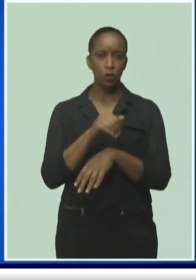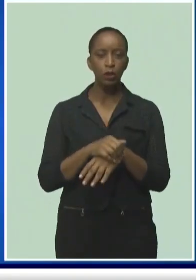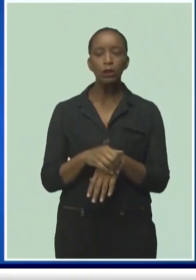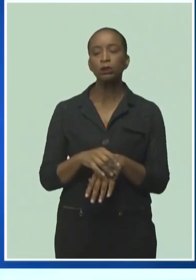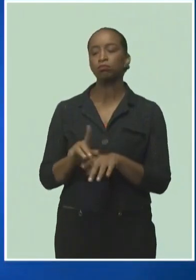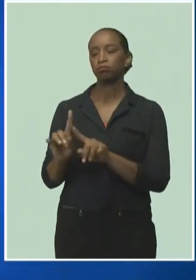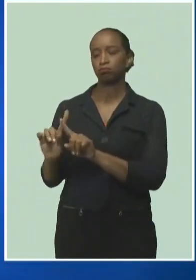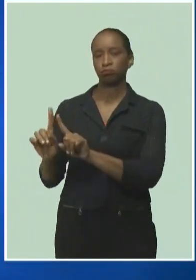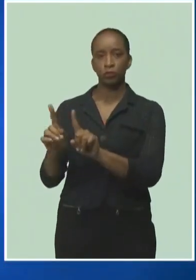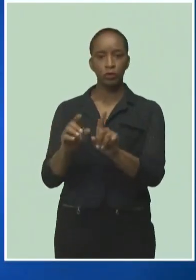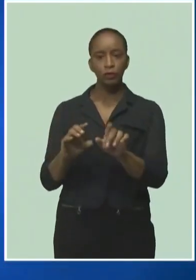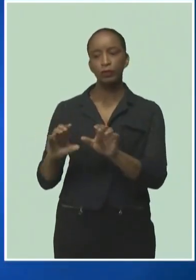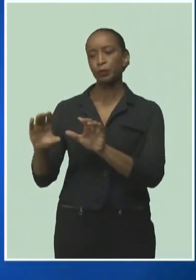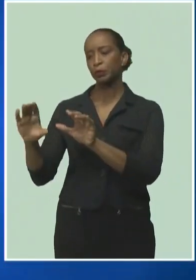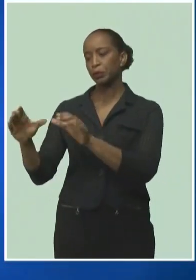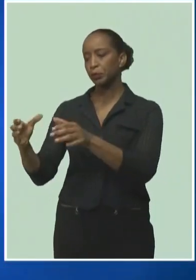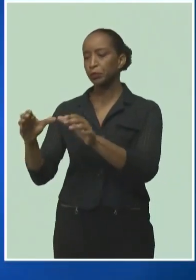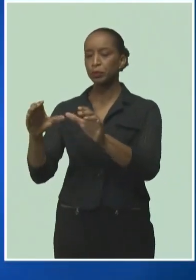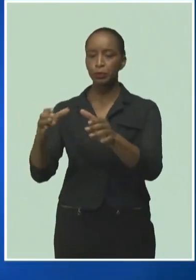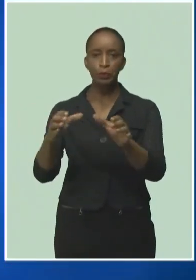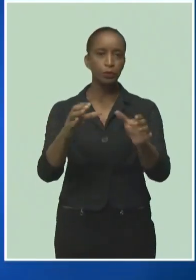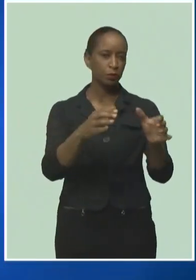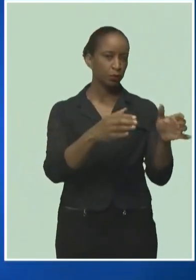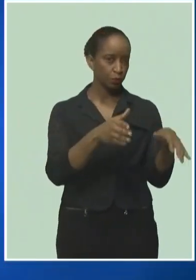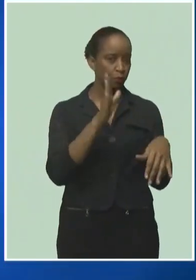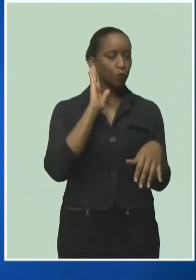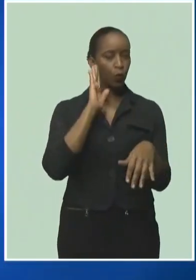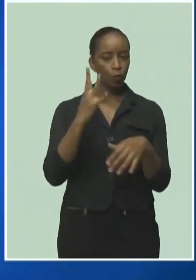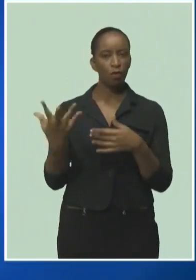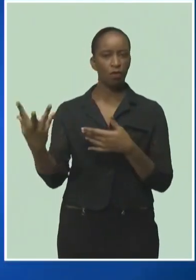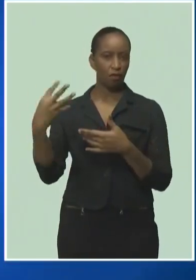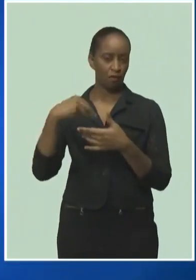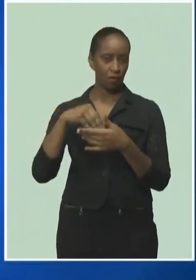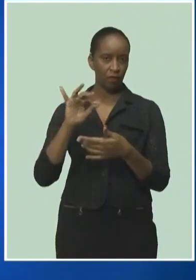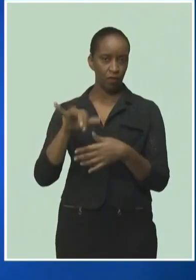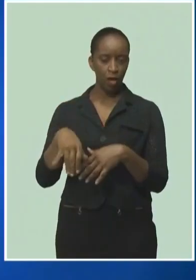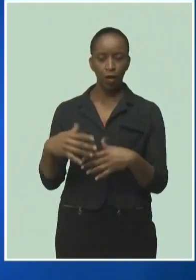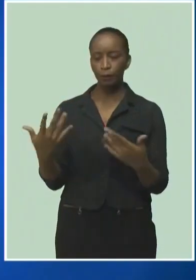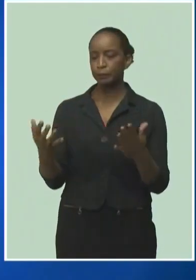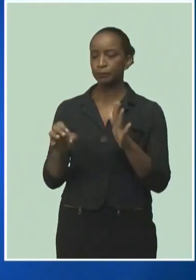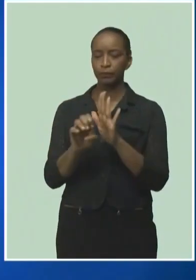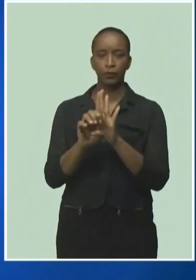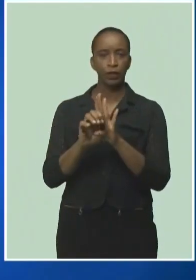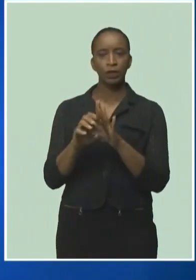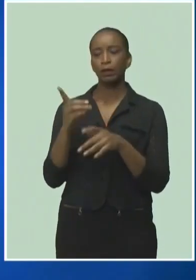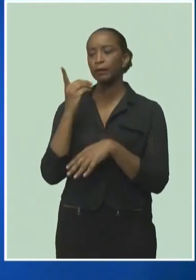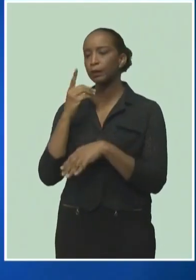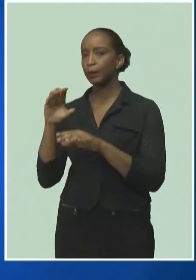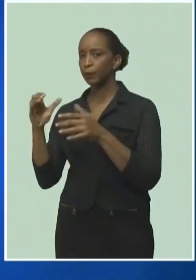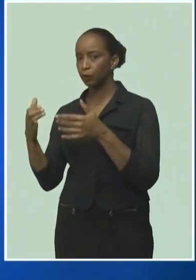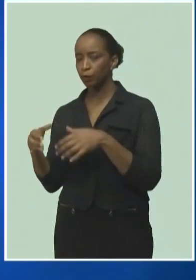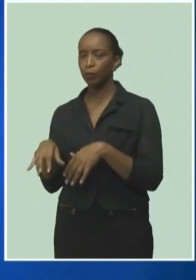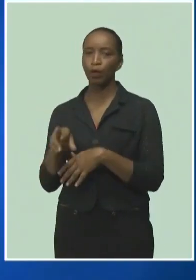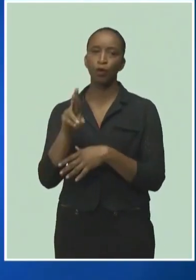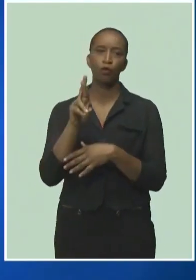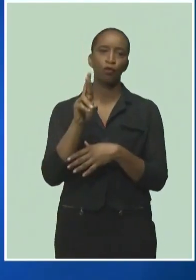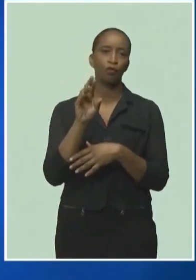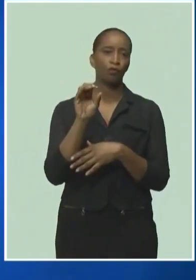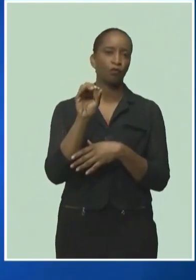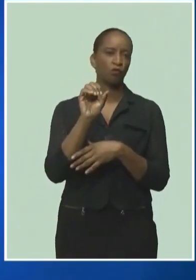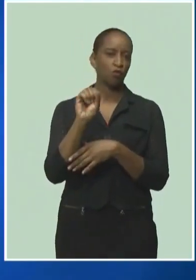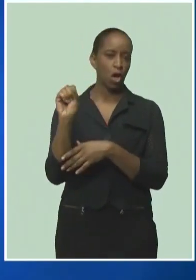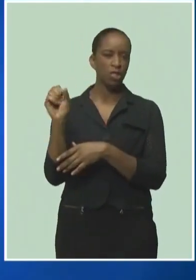said earlier, Diabetes Foundation, and we have Ross University, Livewell Clinic, and a number of key